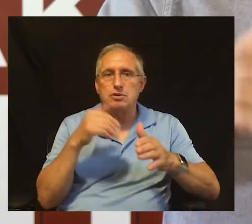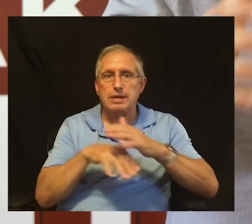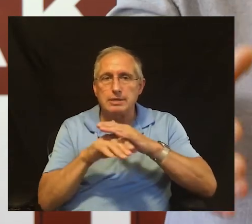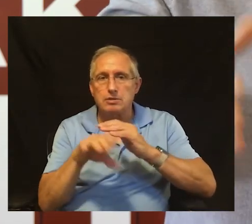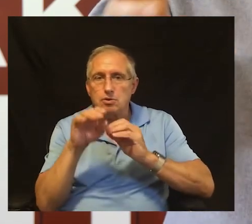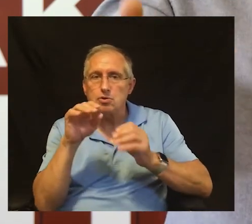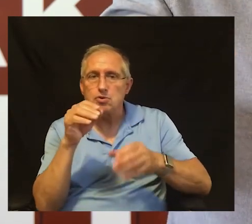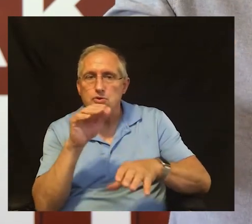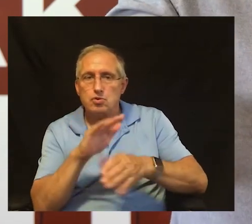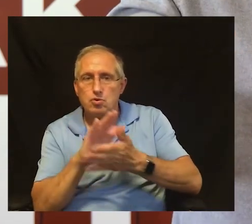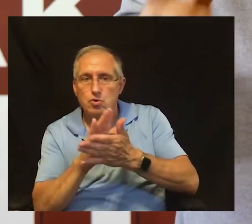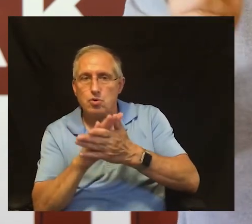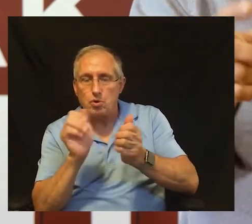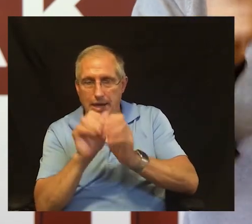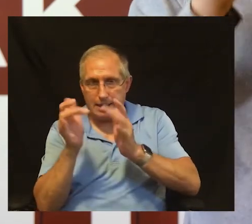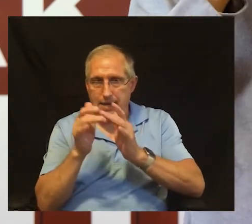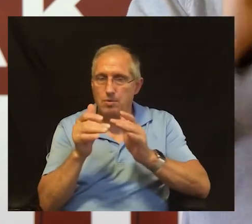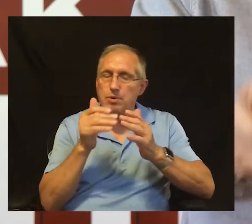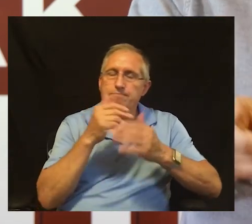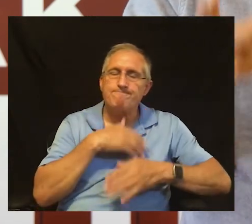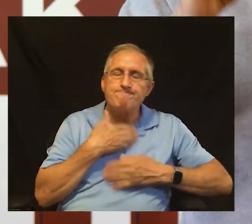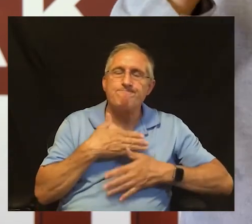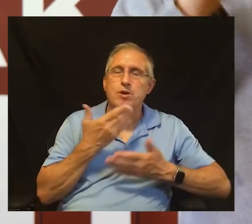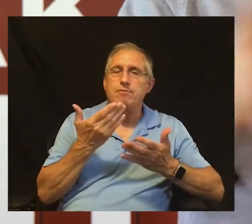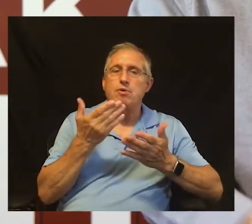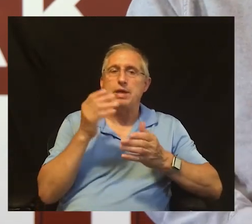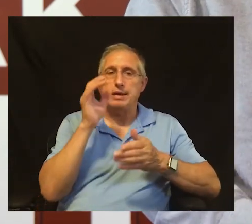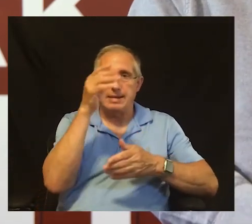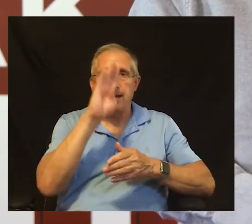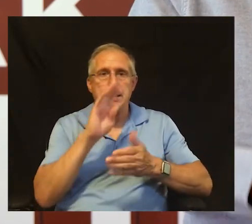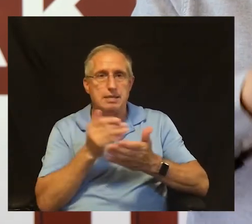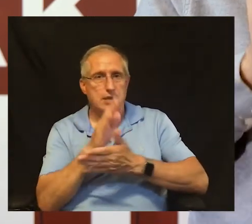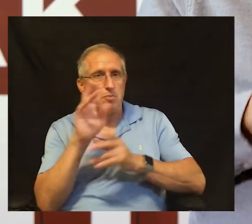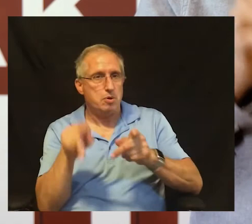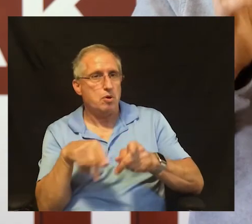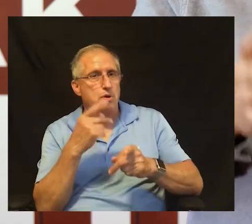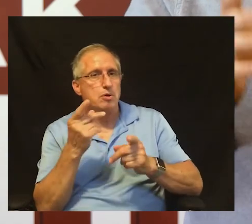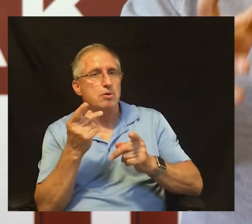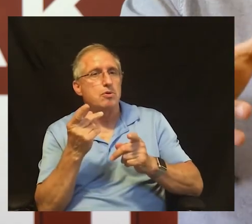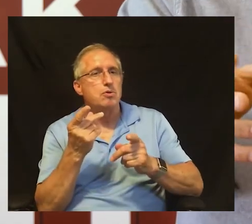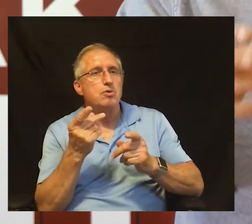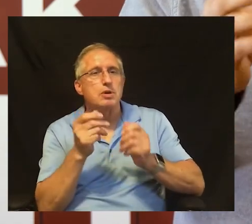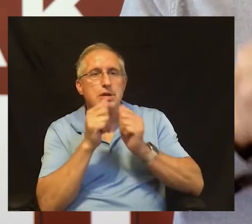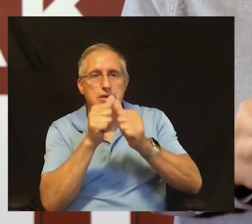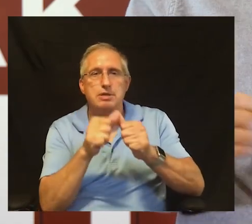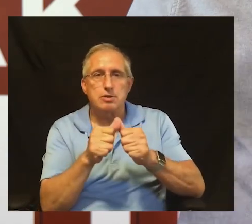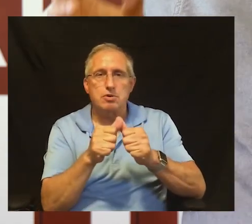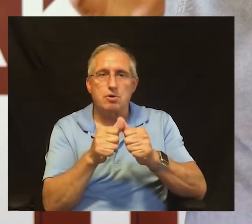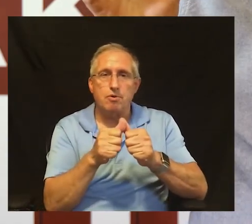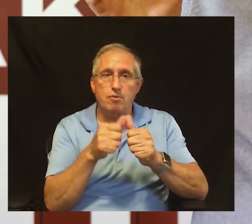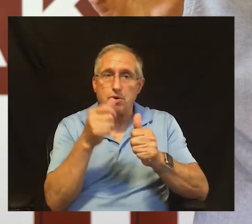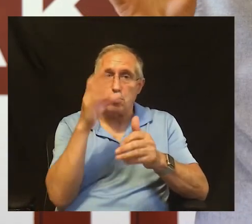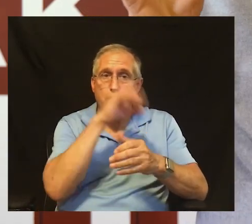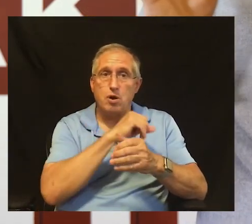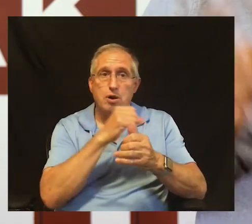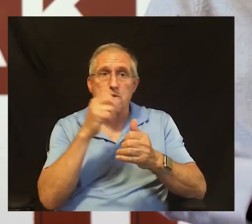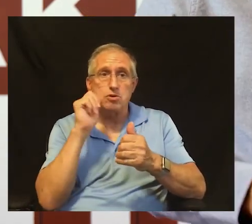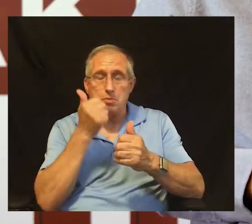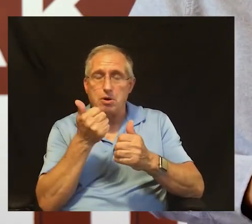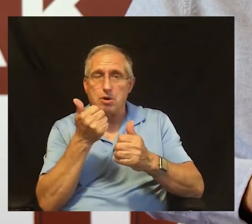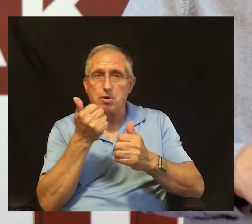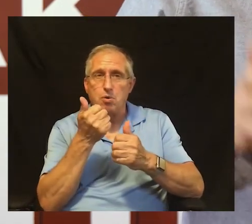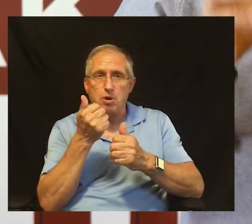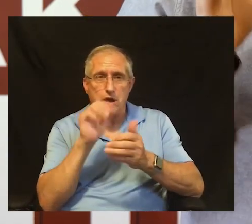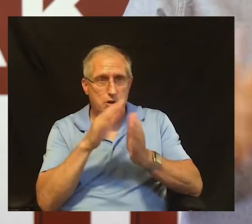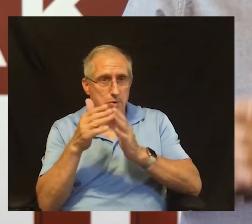able to do their schoolwork online. Family, we are grateful, we are so grateful that God has allowed Pure Heart to continue to answer the question, if we were